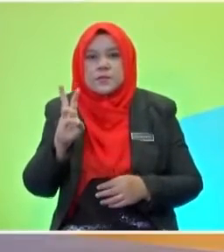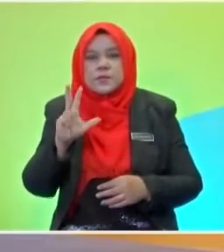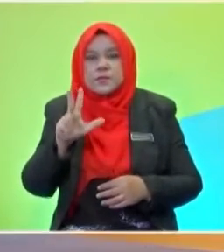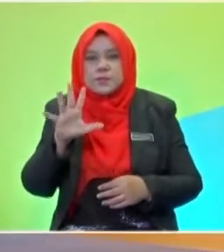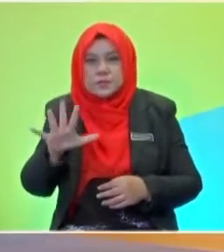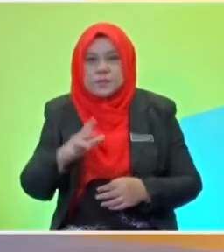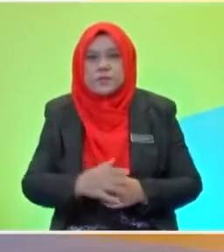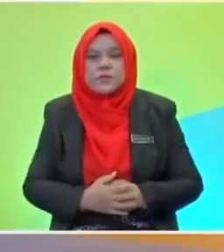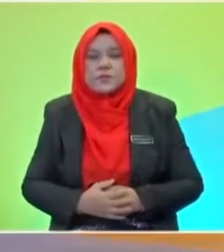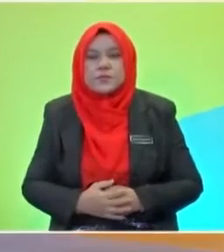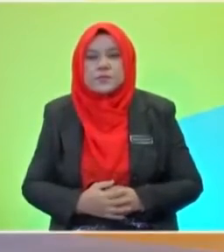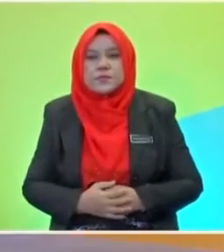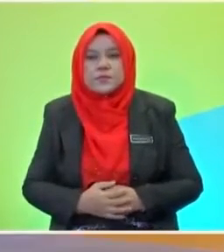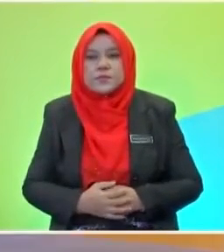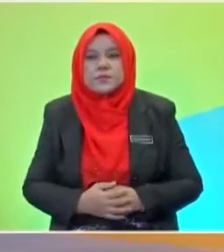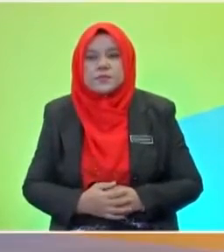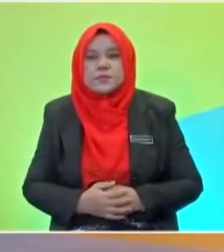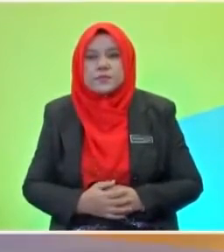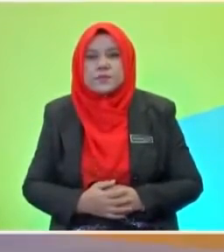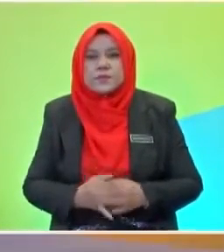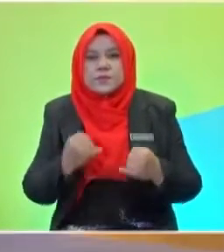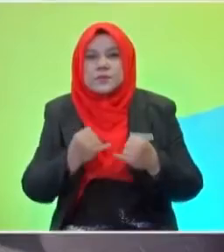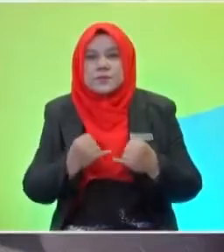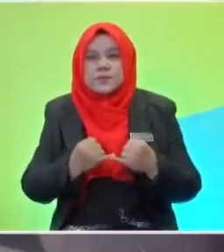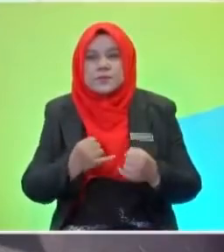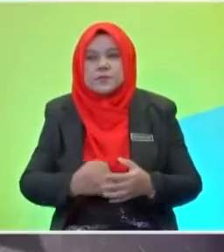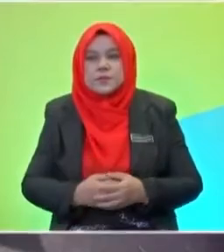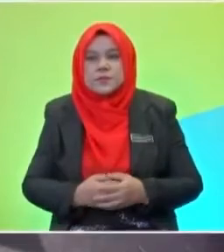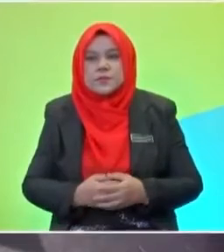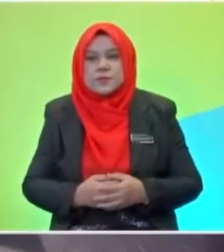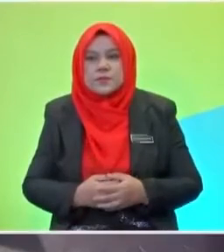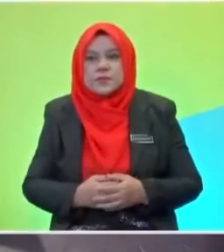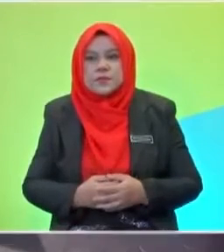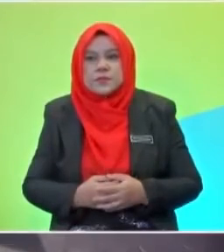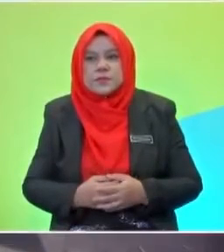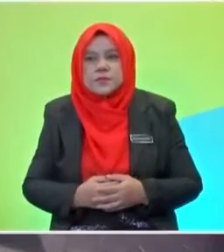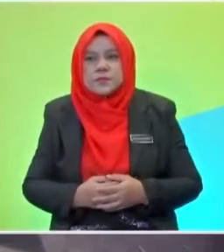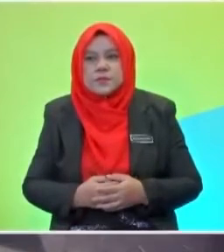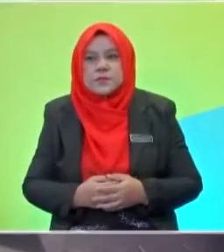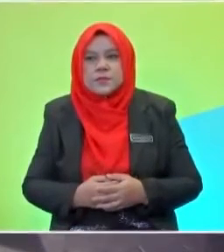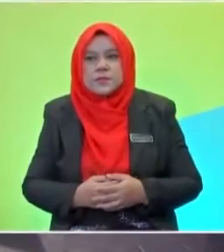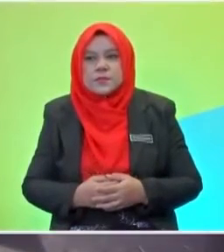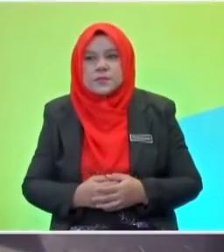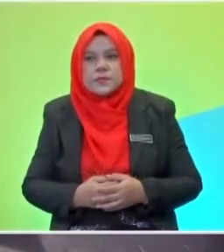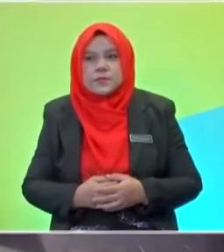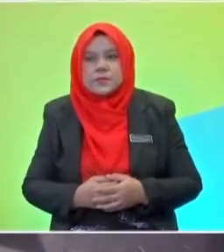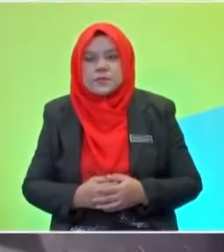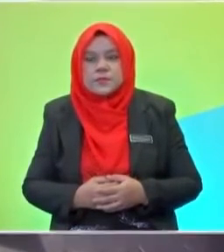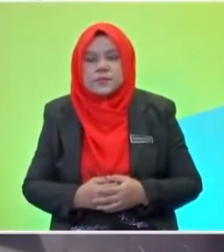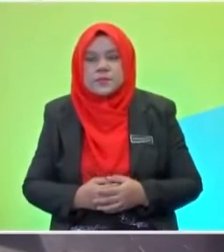625. Okay, Nijat? All right. Last but not least for Charu. Okay. And the next